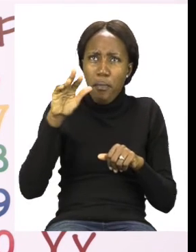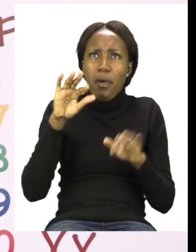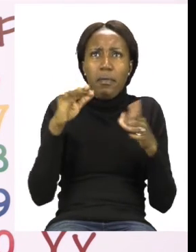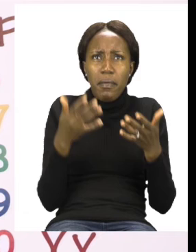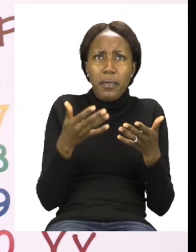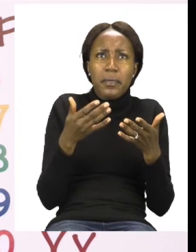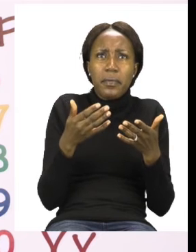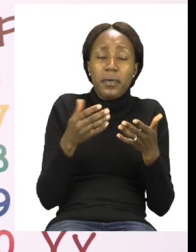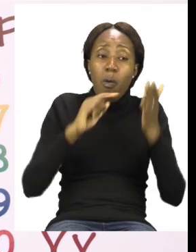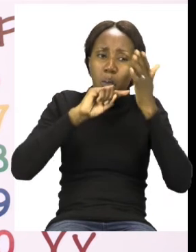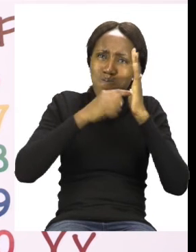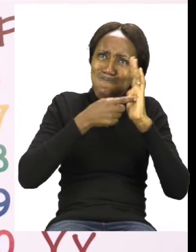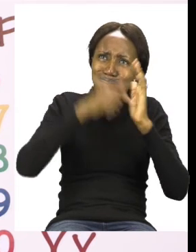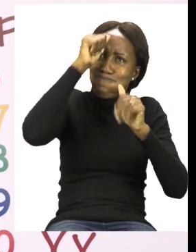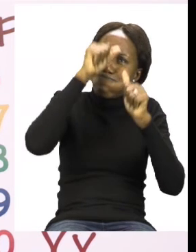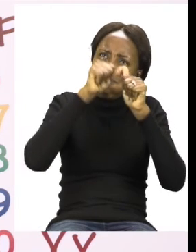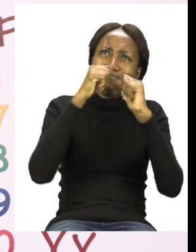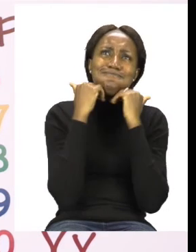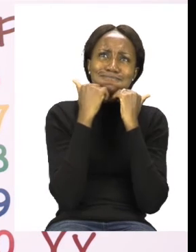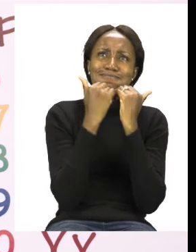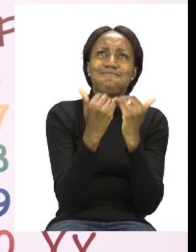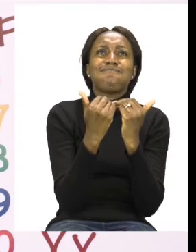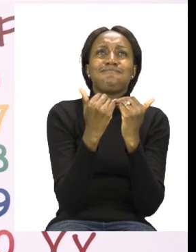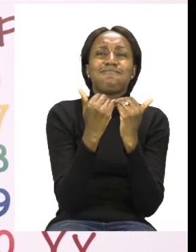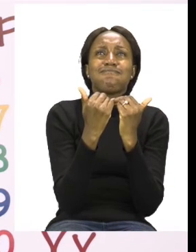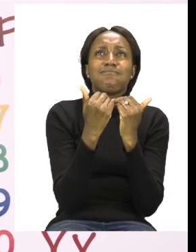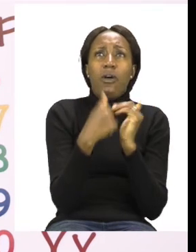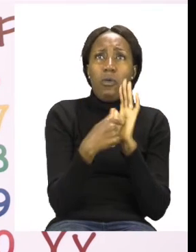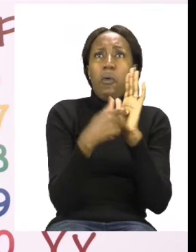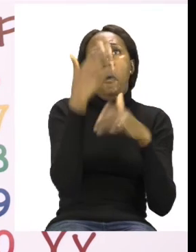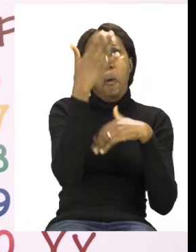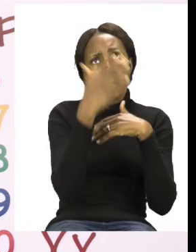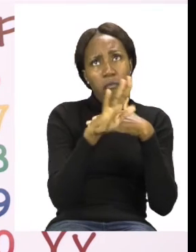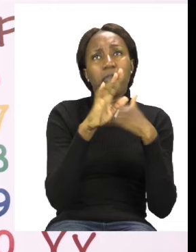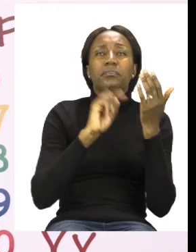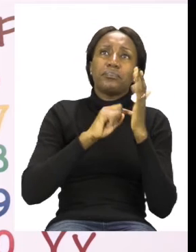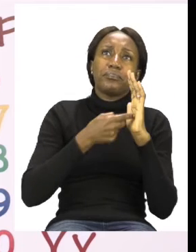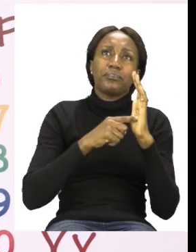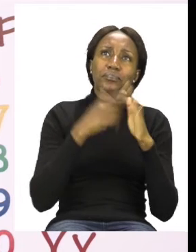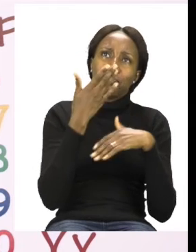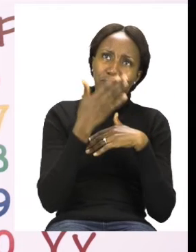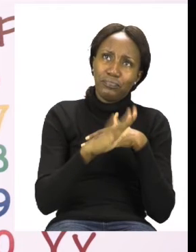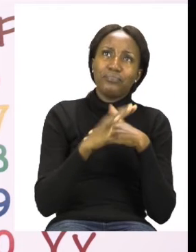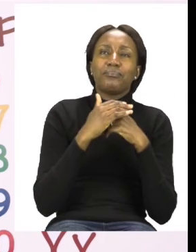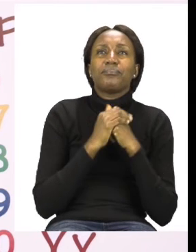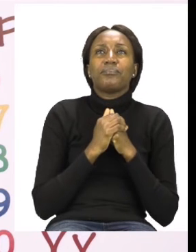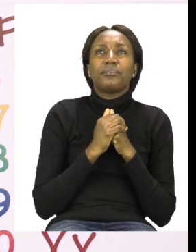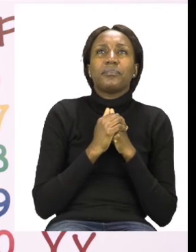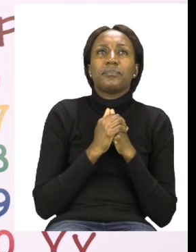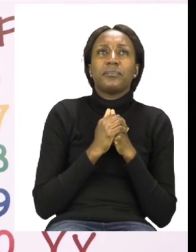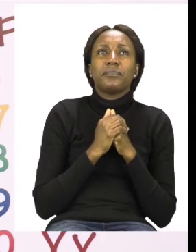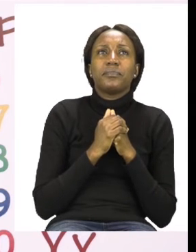full stop at the end of your sentences to show that your sentence is finished. So when you're making